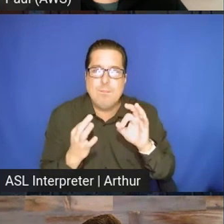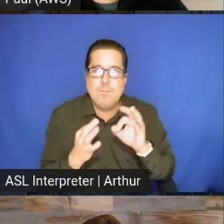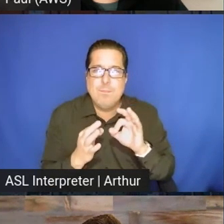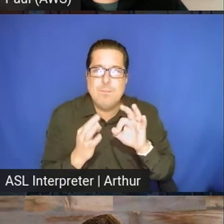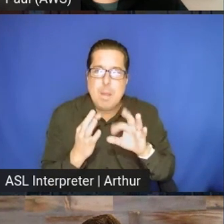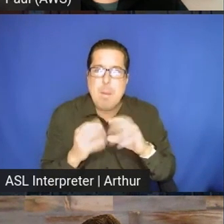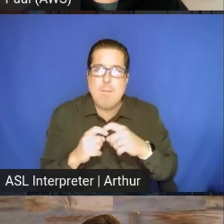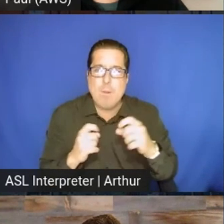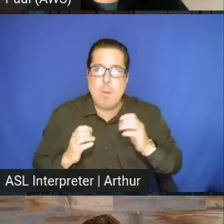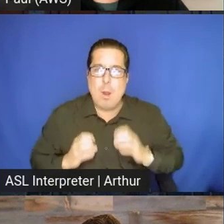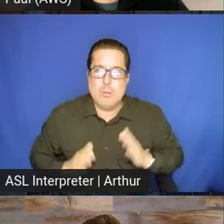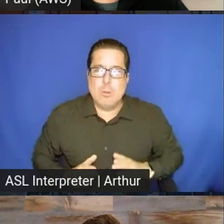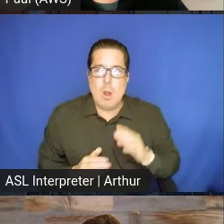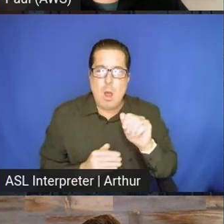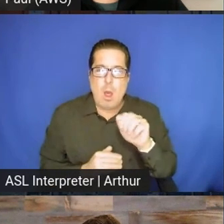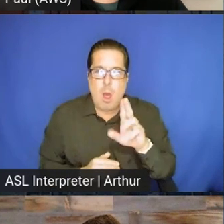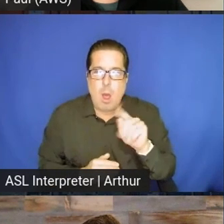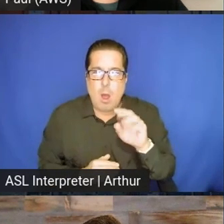autoscaling groups in the